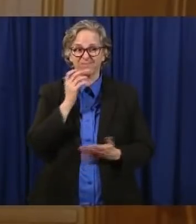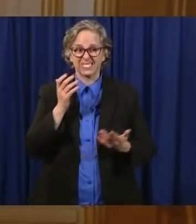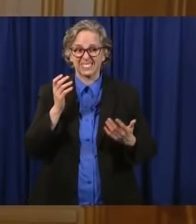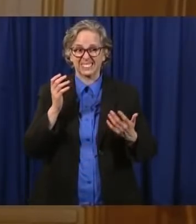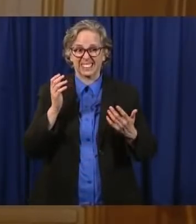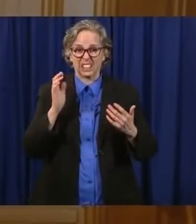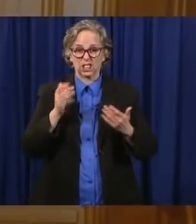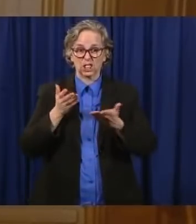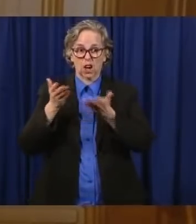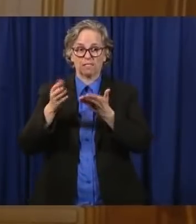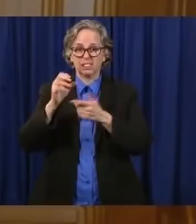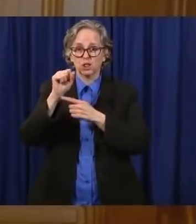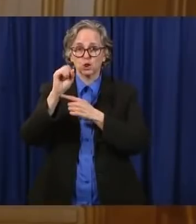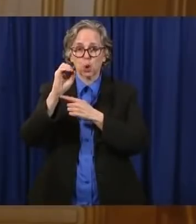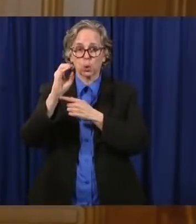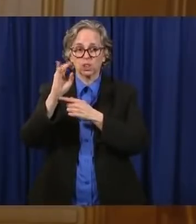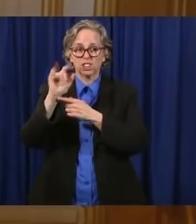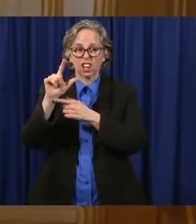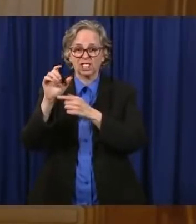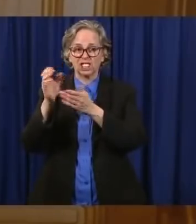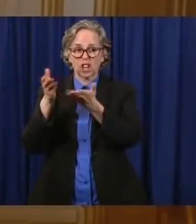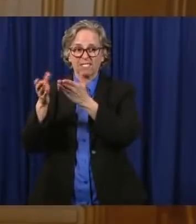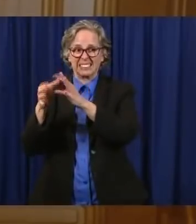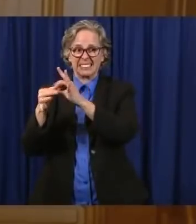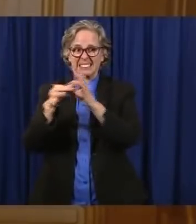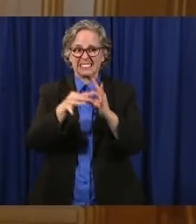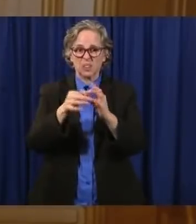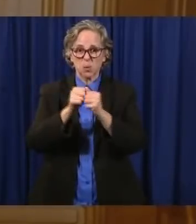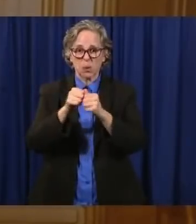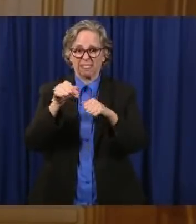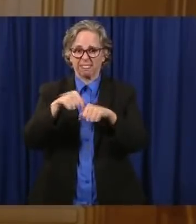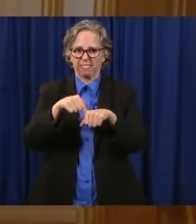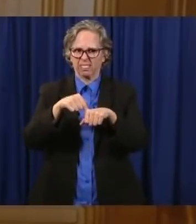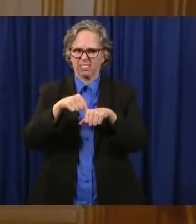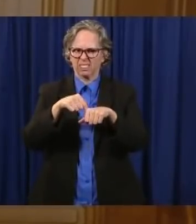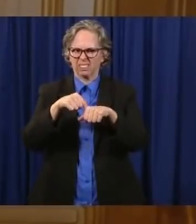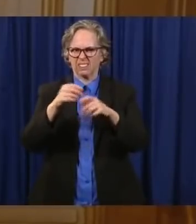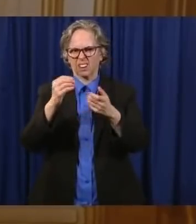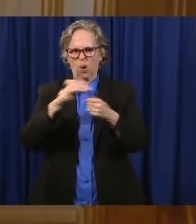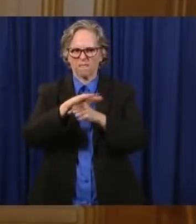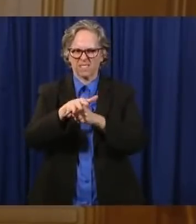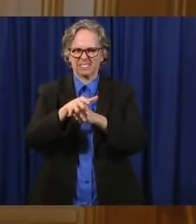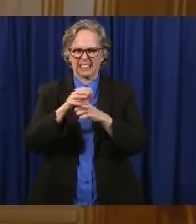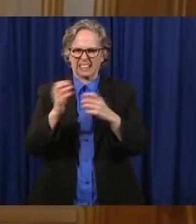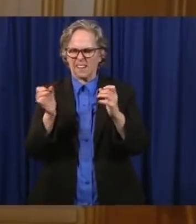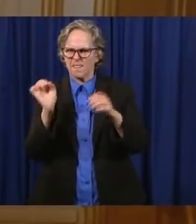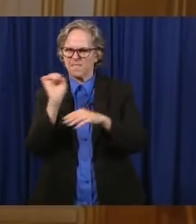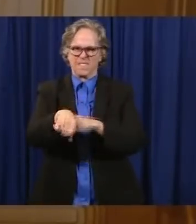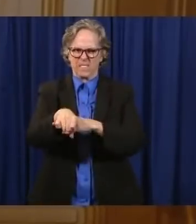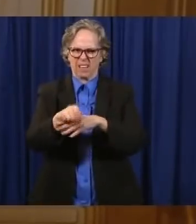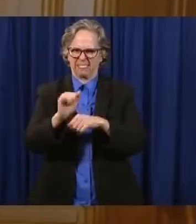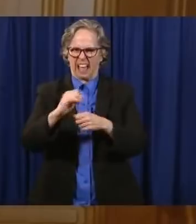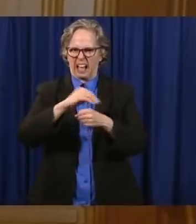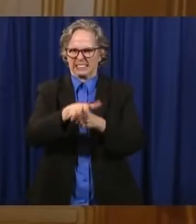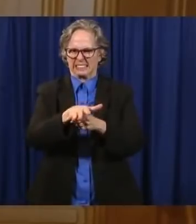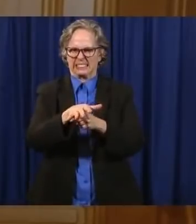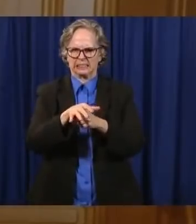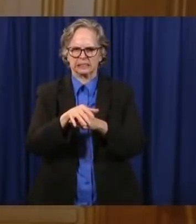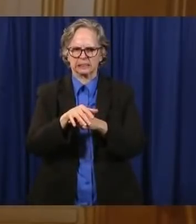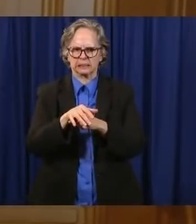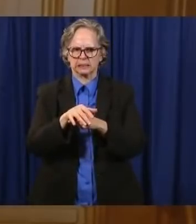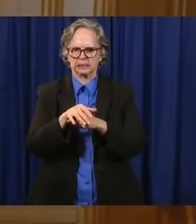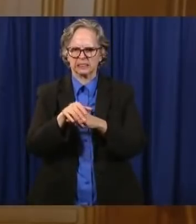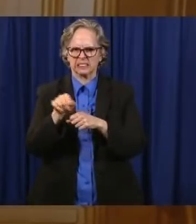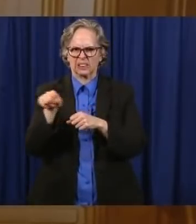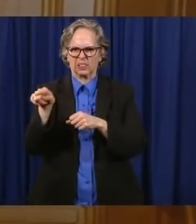and fighting this virus, those things that are connected with getting us to the point where we can recover, those are going to